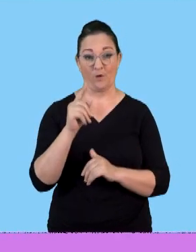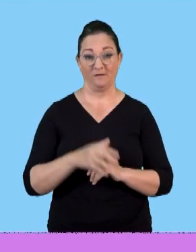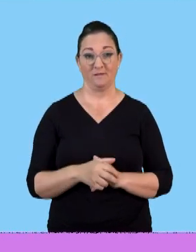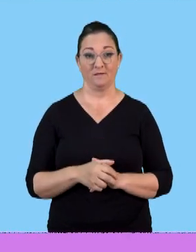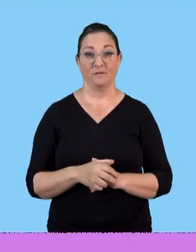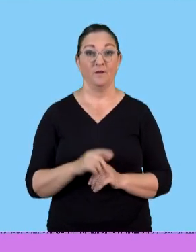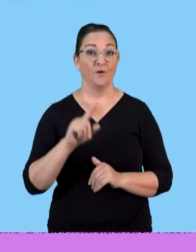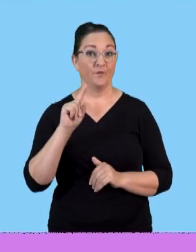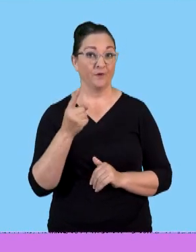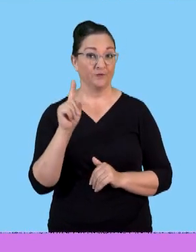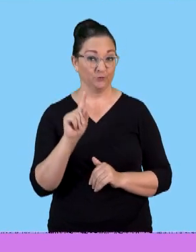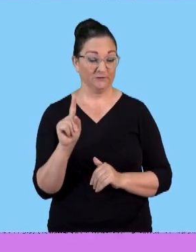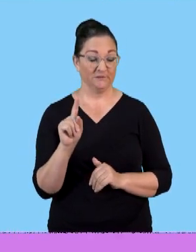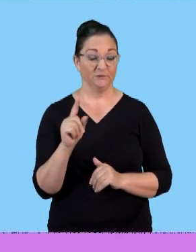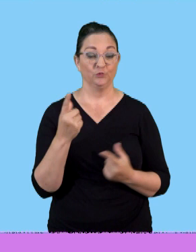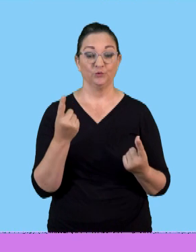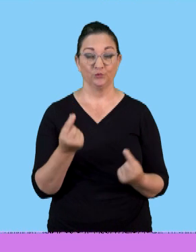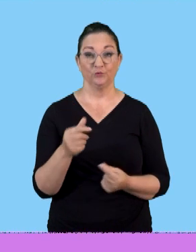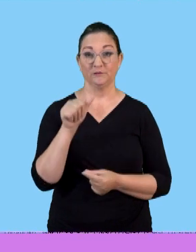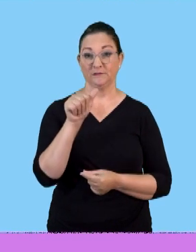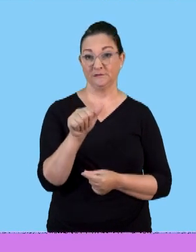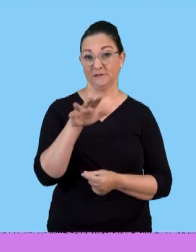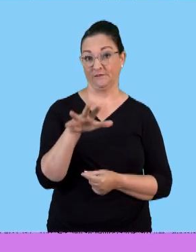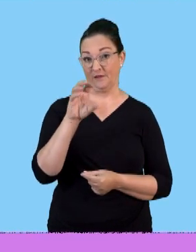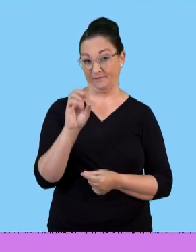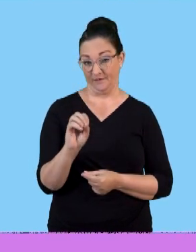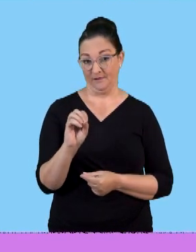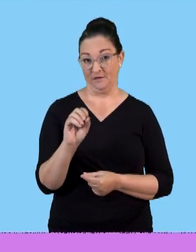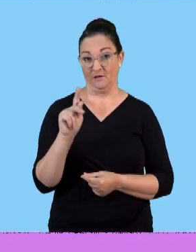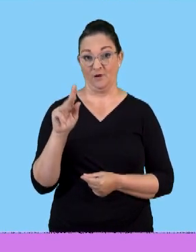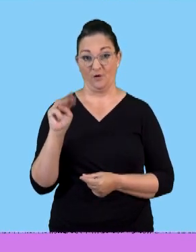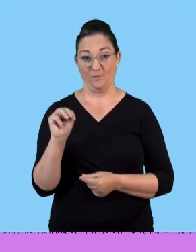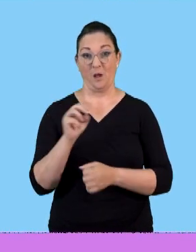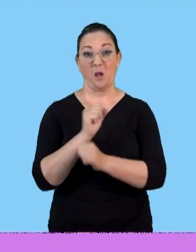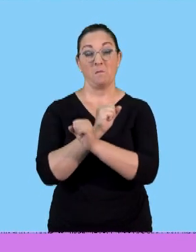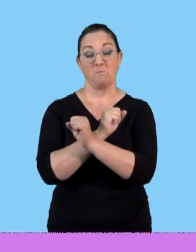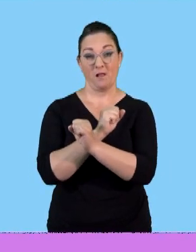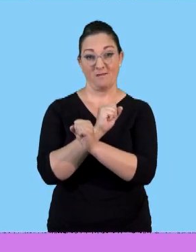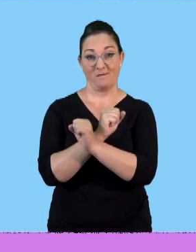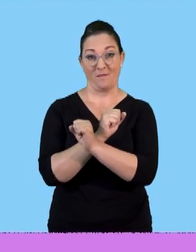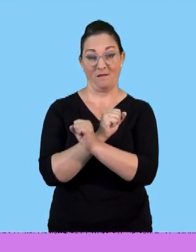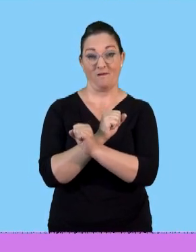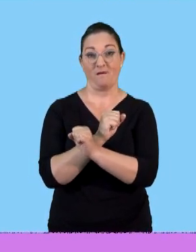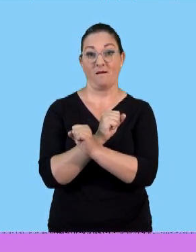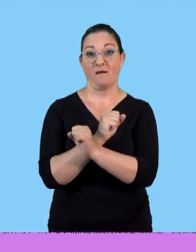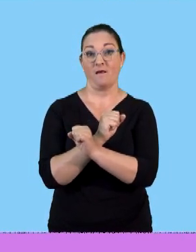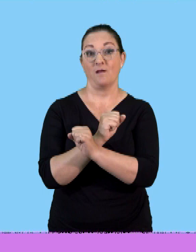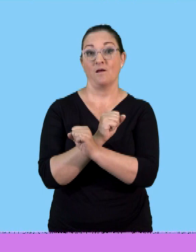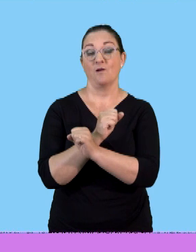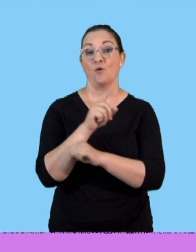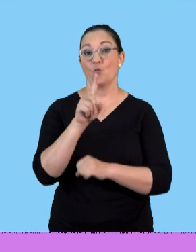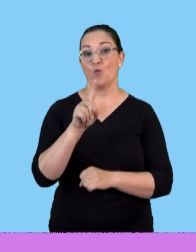so first of all, I'll take my 650 kilometers, and I will multiply that